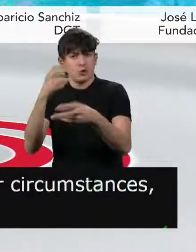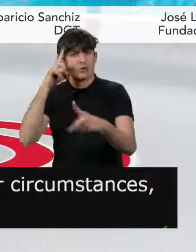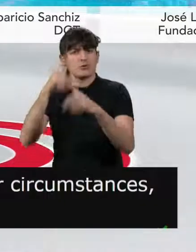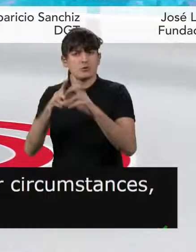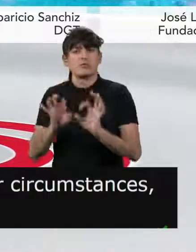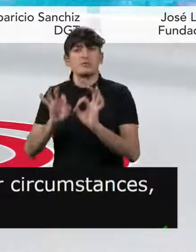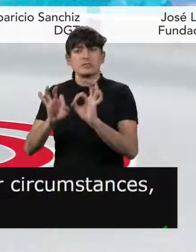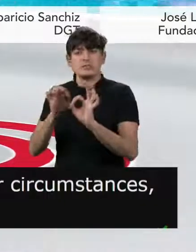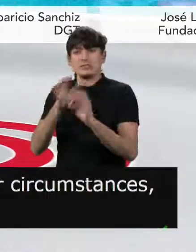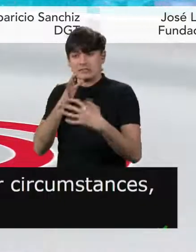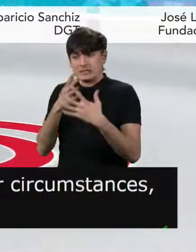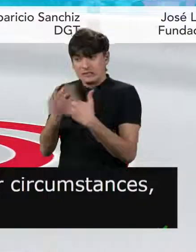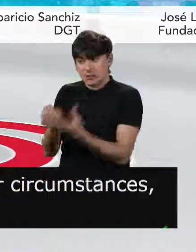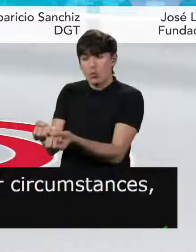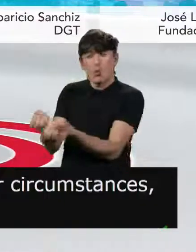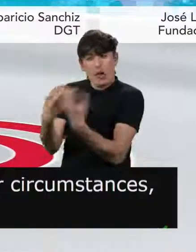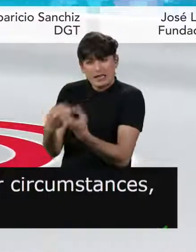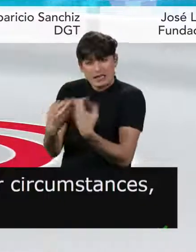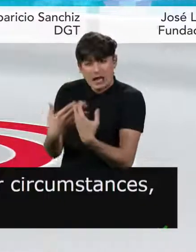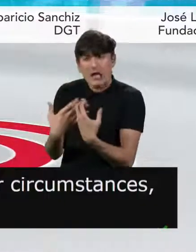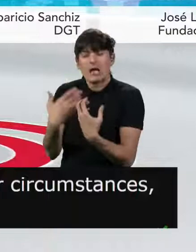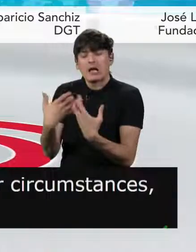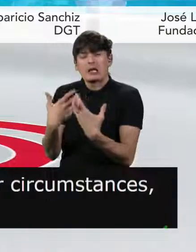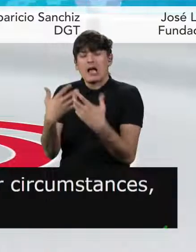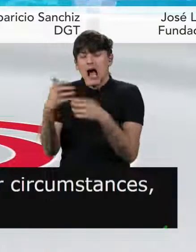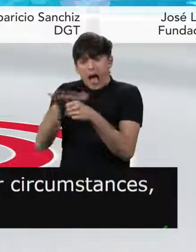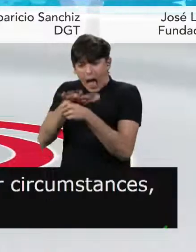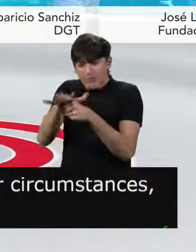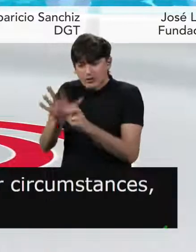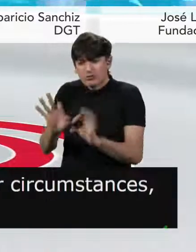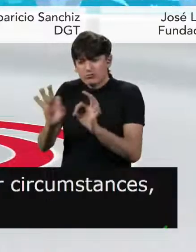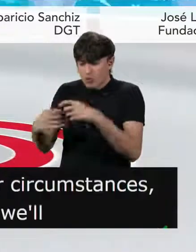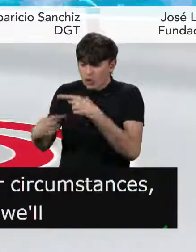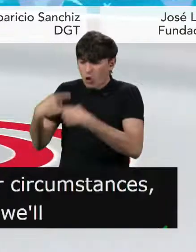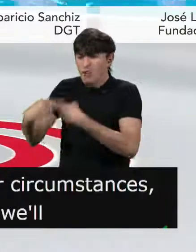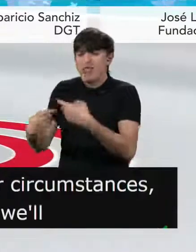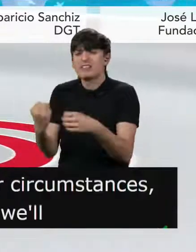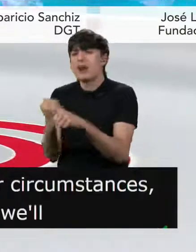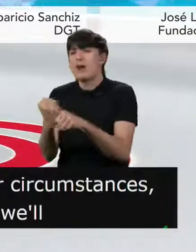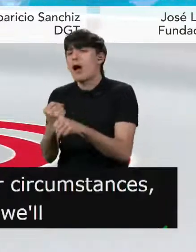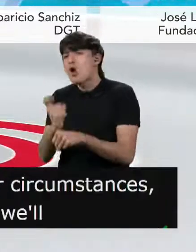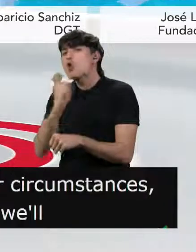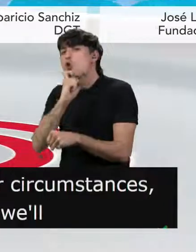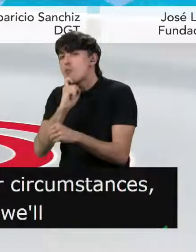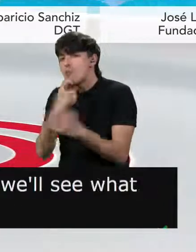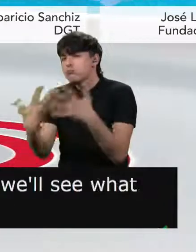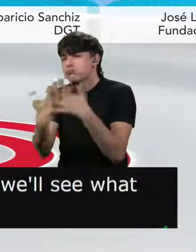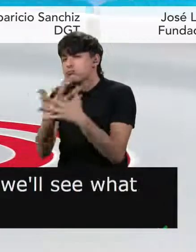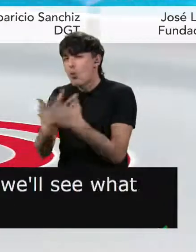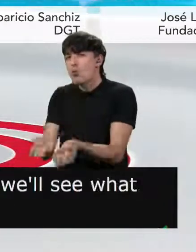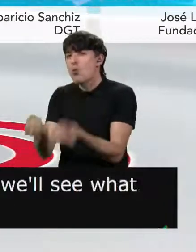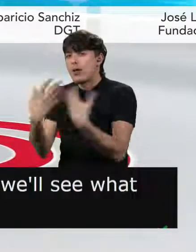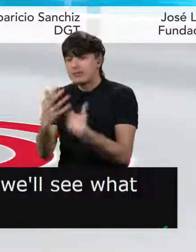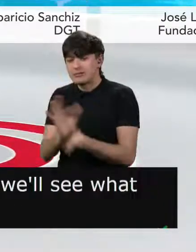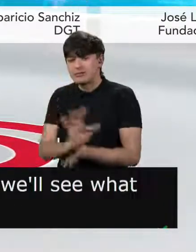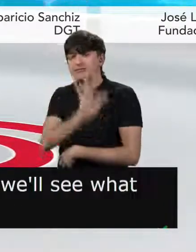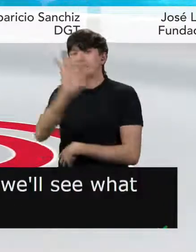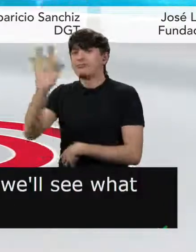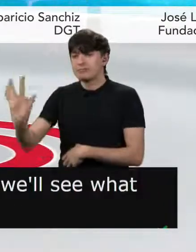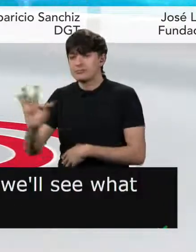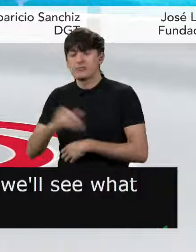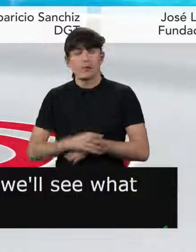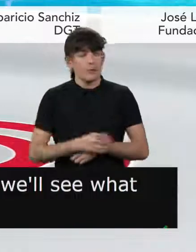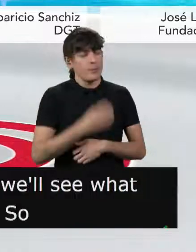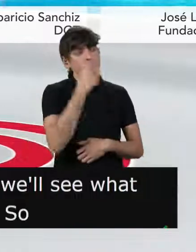travels. And we'll see what kind of work is done in this field on a daily basis. So Alvaro, you have the